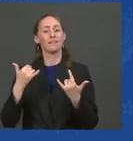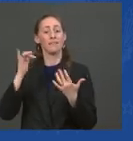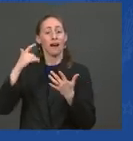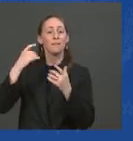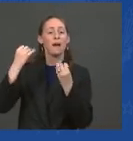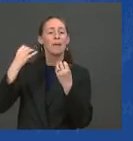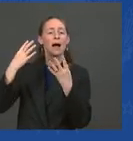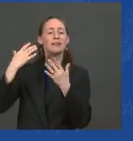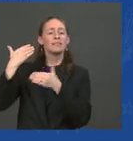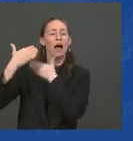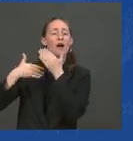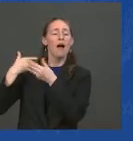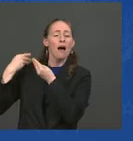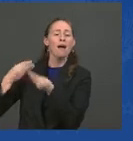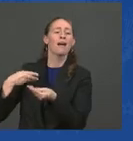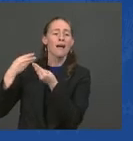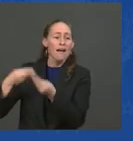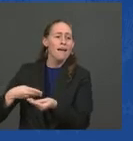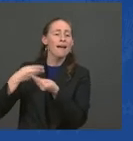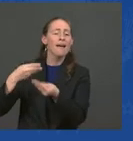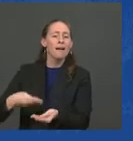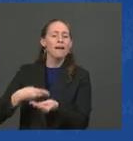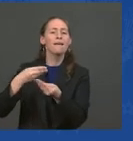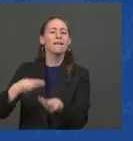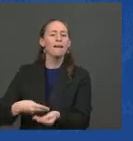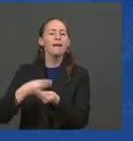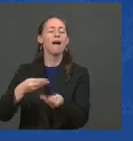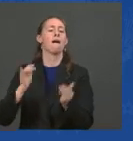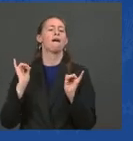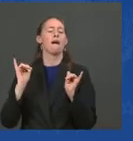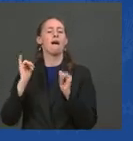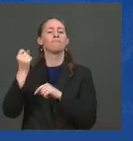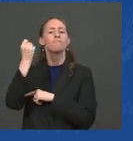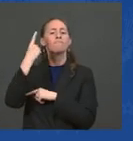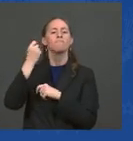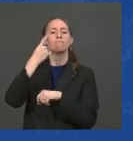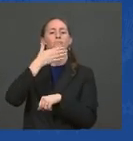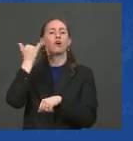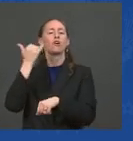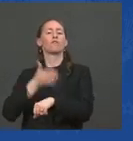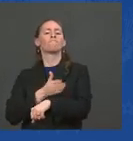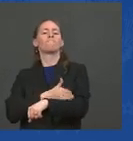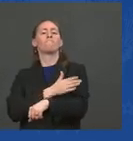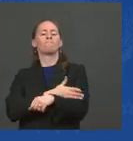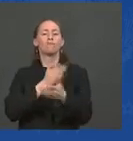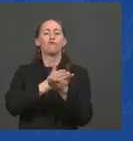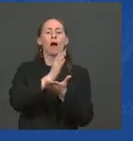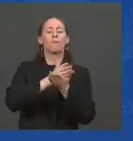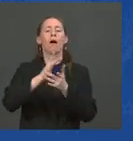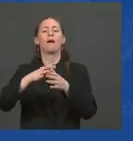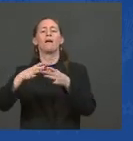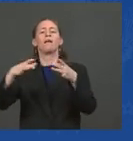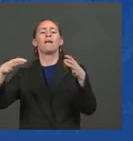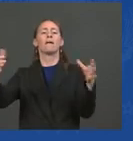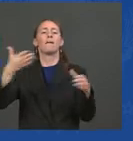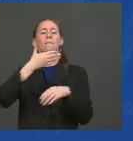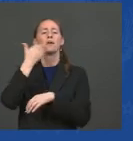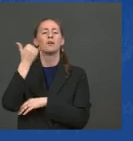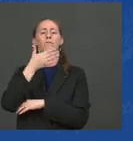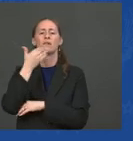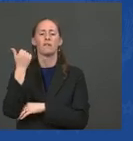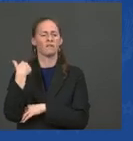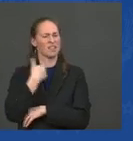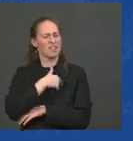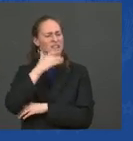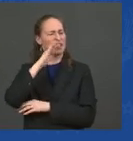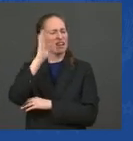expanding our understanding and extending protections to ever wider circle. We must never forget just how fragile